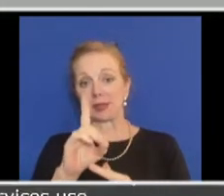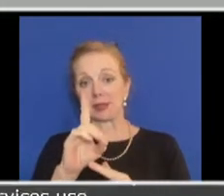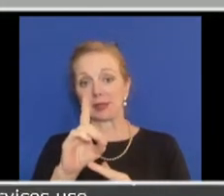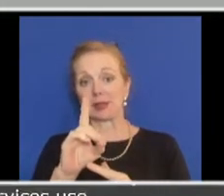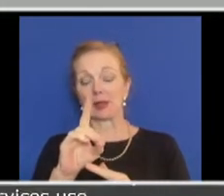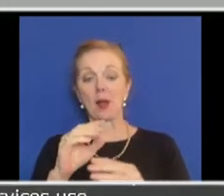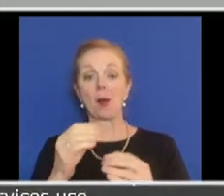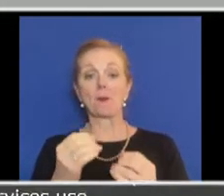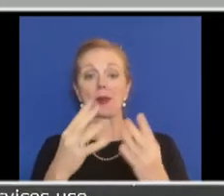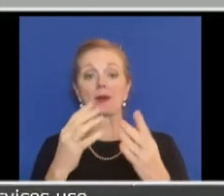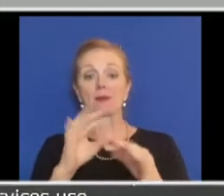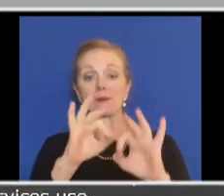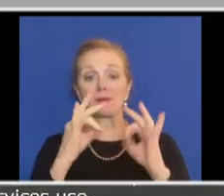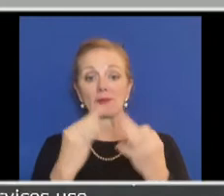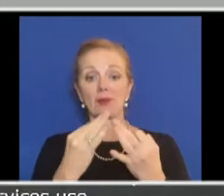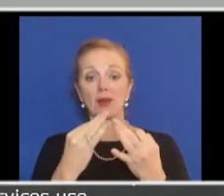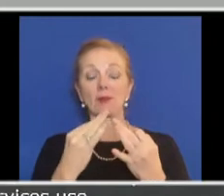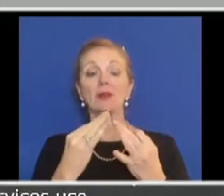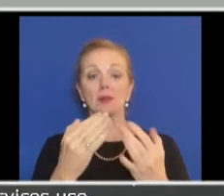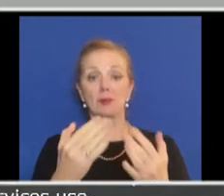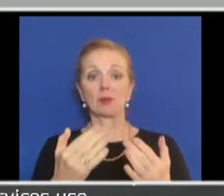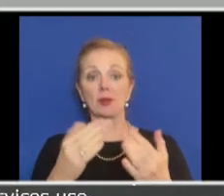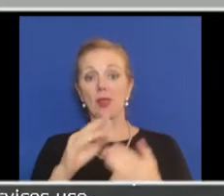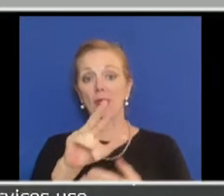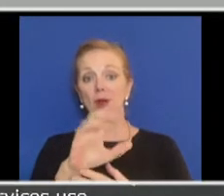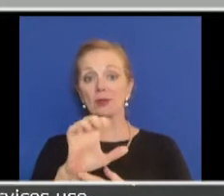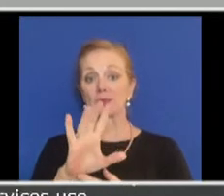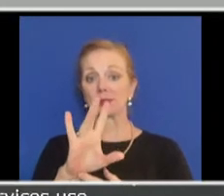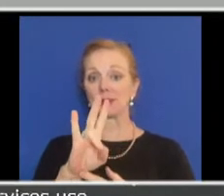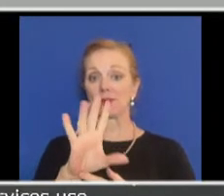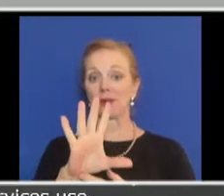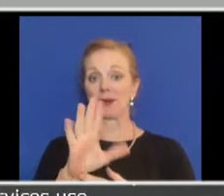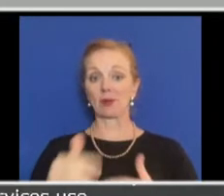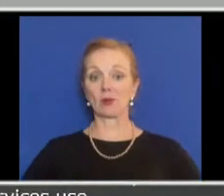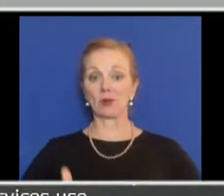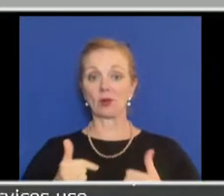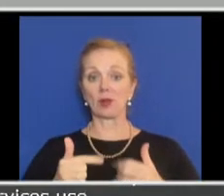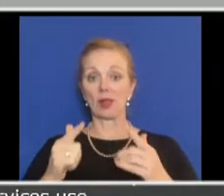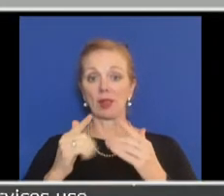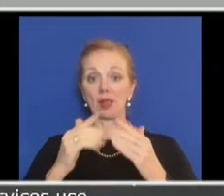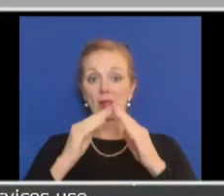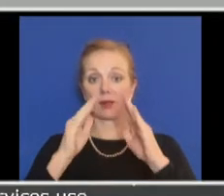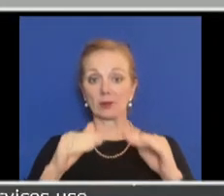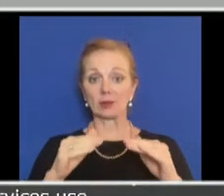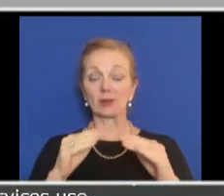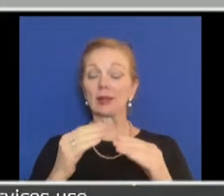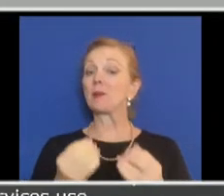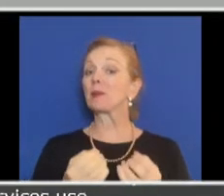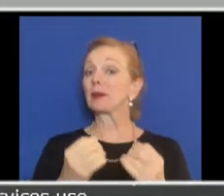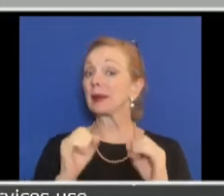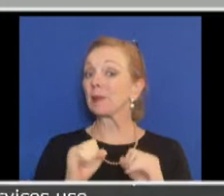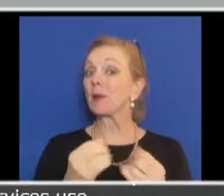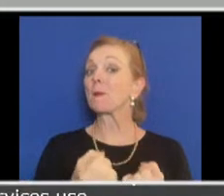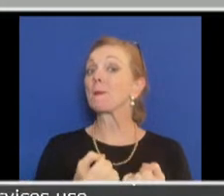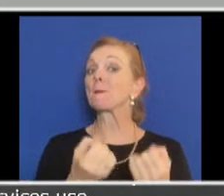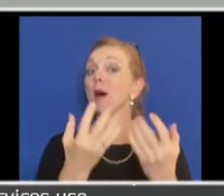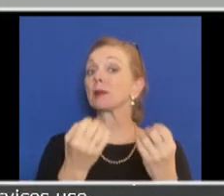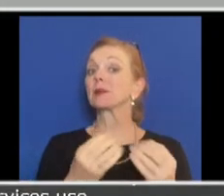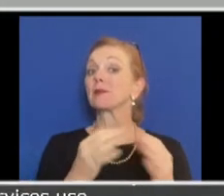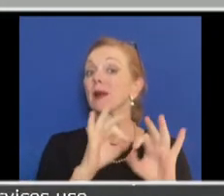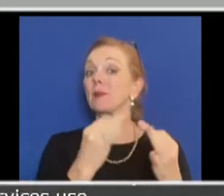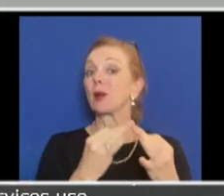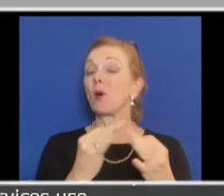multi-family that's being proposed 375 residential dwelling units that could be either multi-family indoor single-family attached